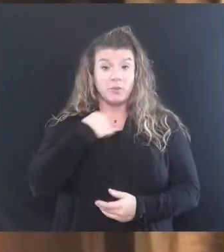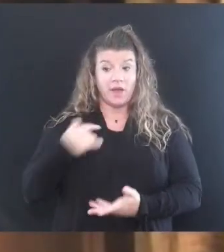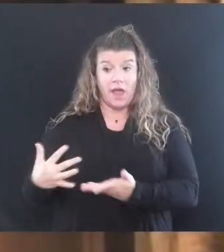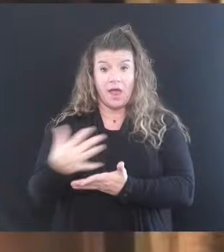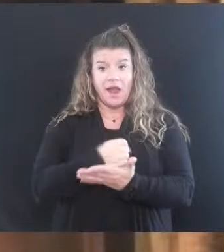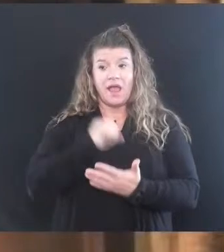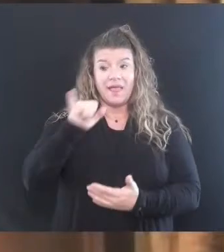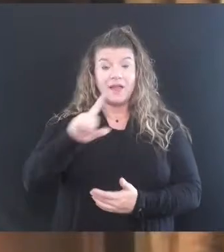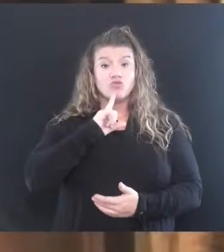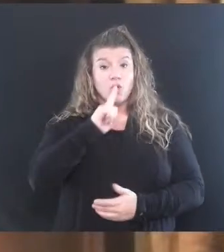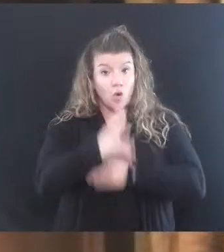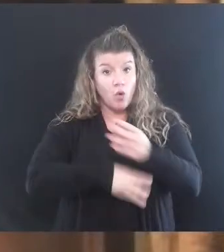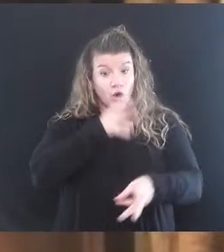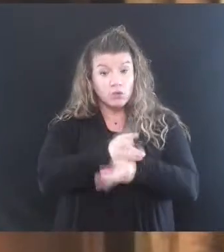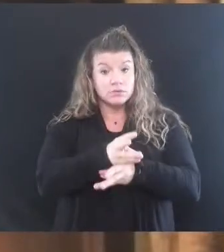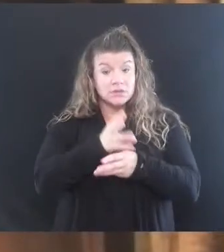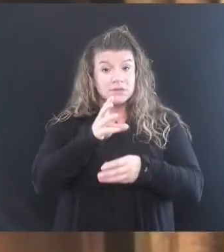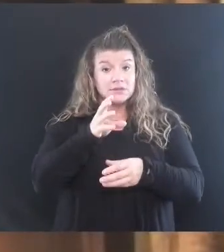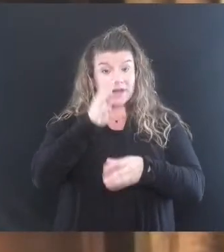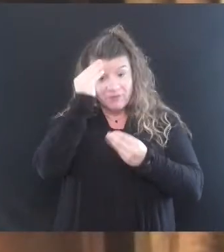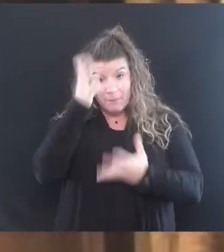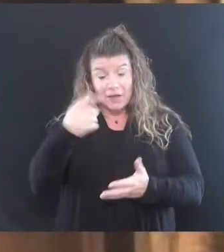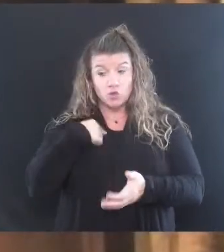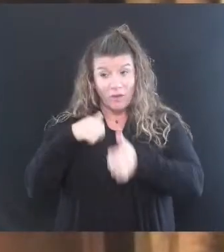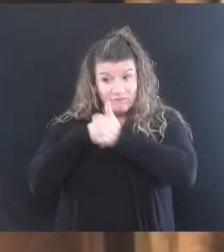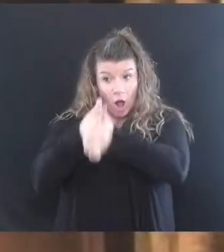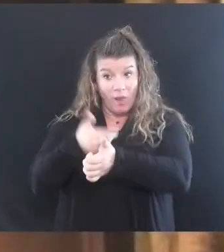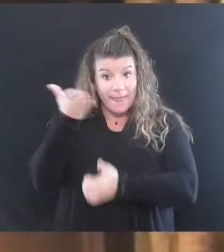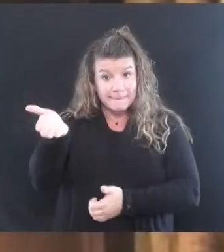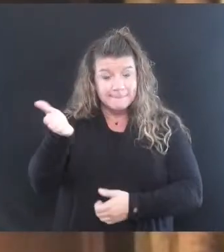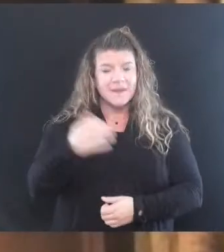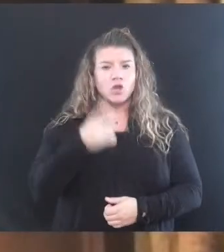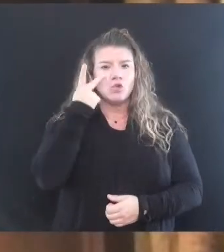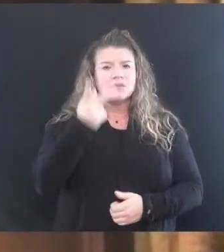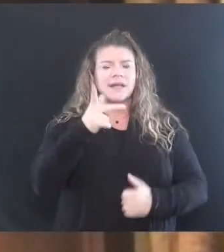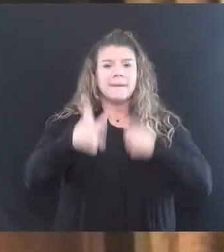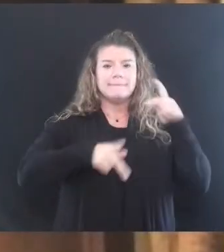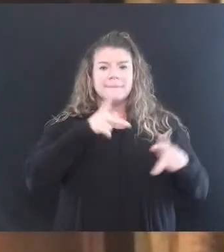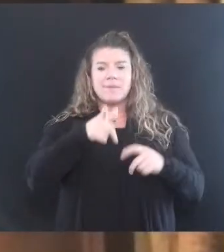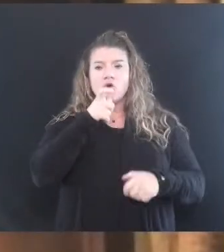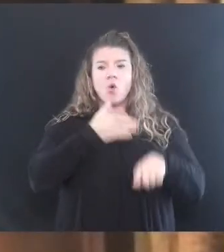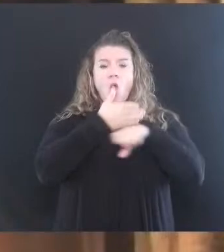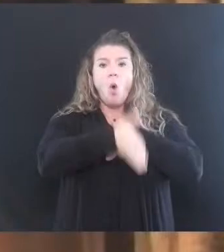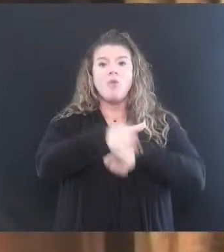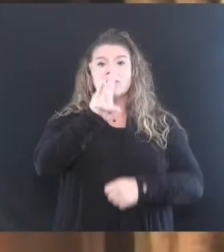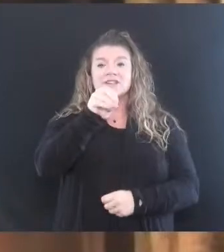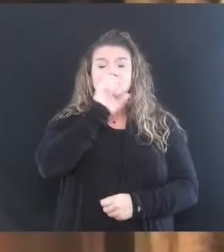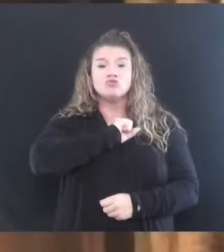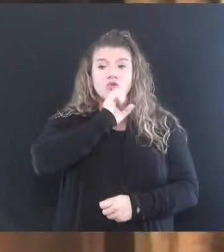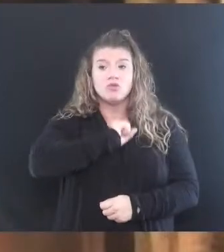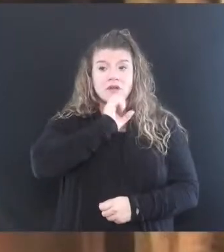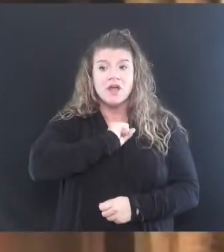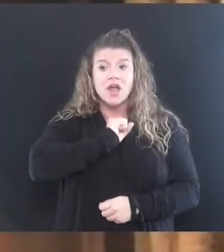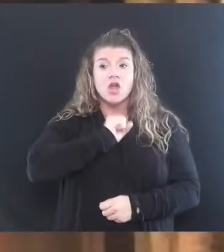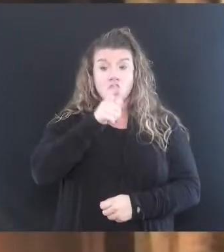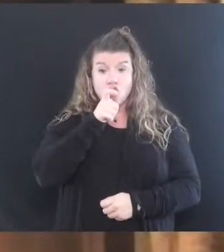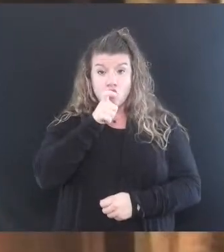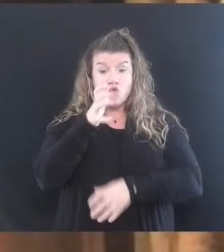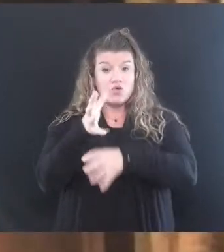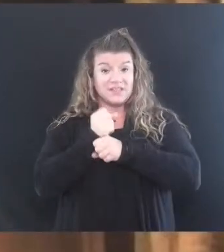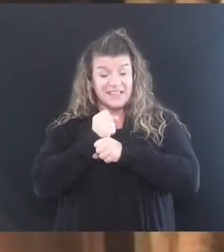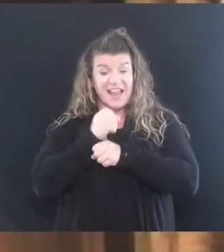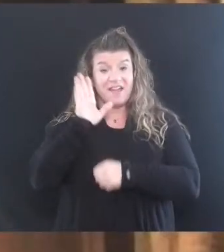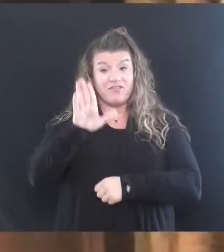real world data that we follow, then we see that in people that were over 60 years old who received